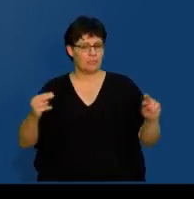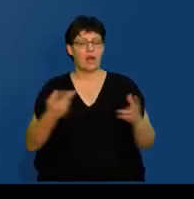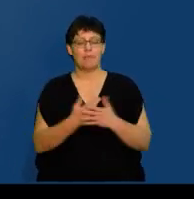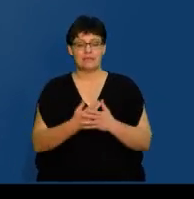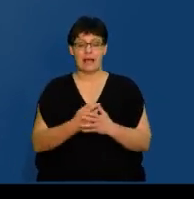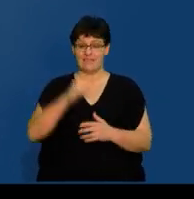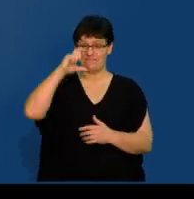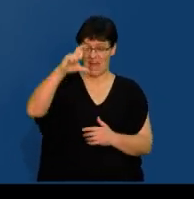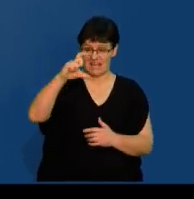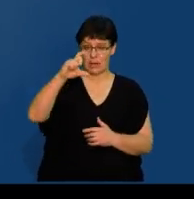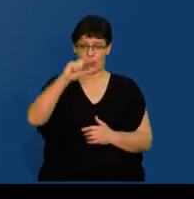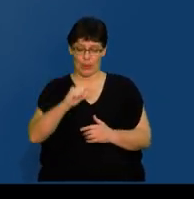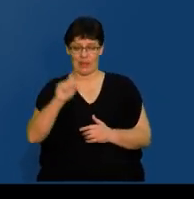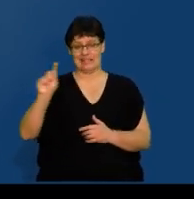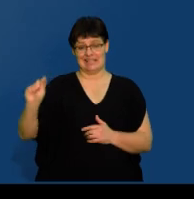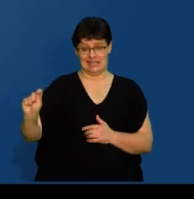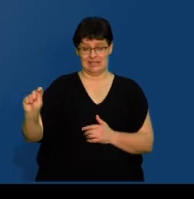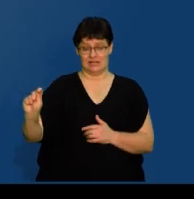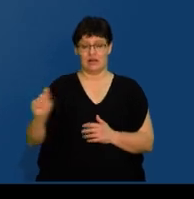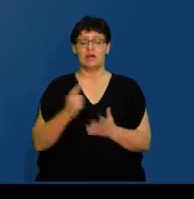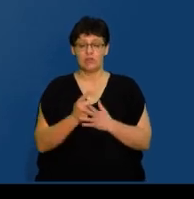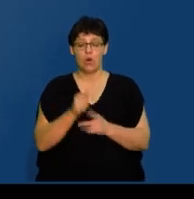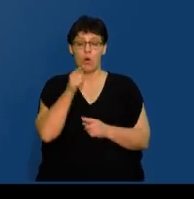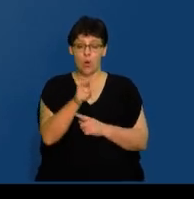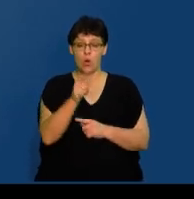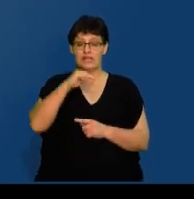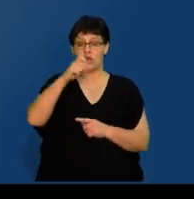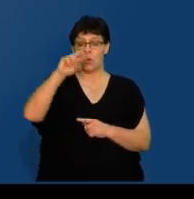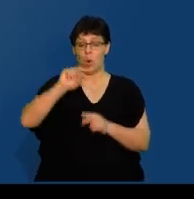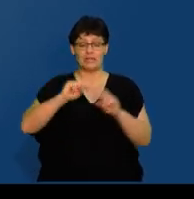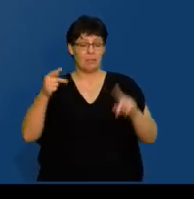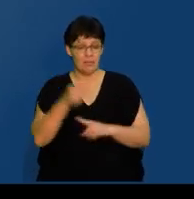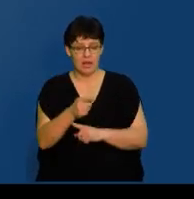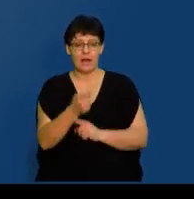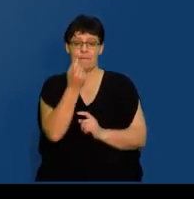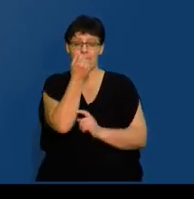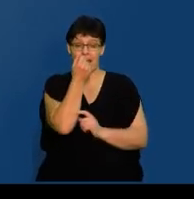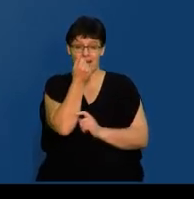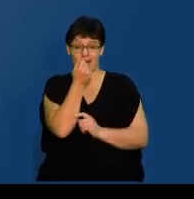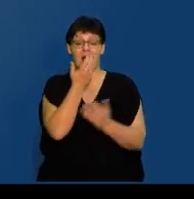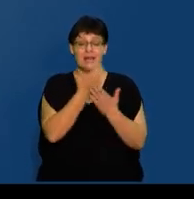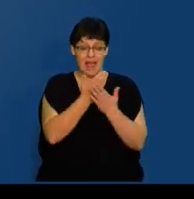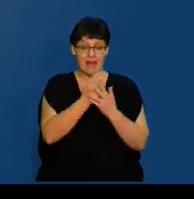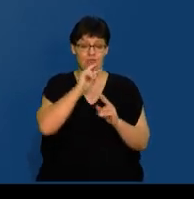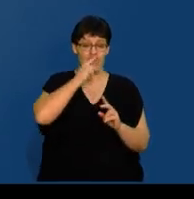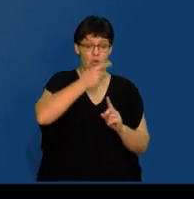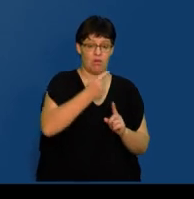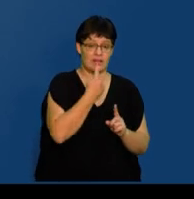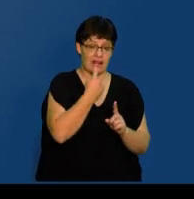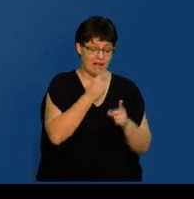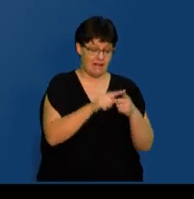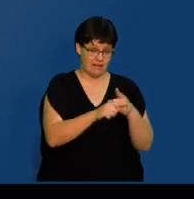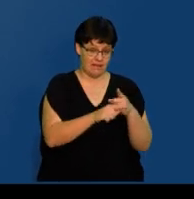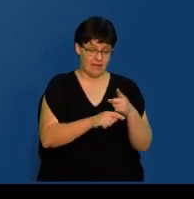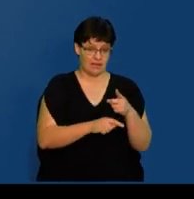t. In so doing, the genotypes that were given was that there was a male that was able to roll his tongue,